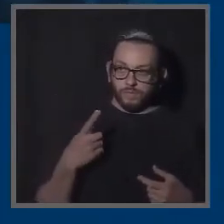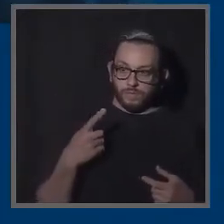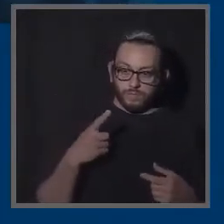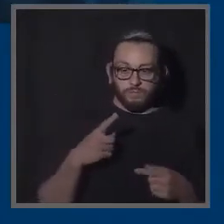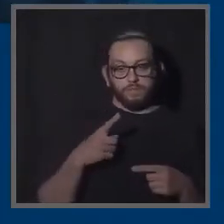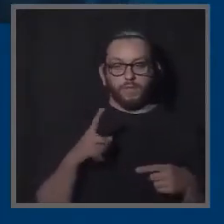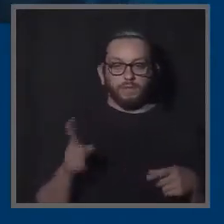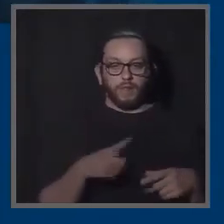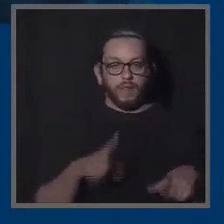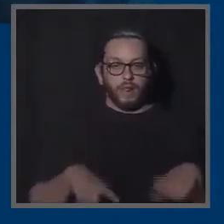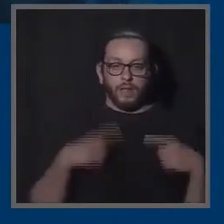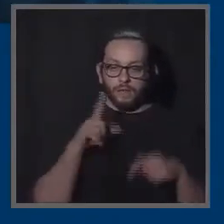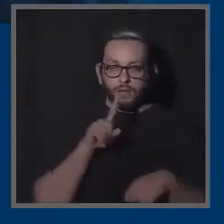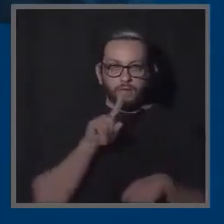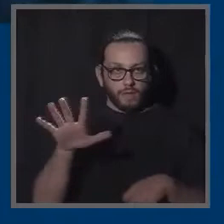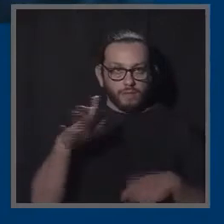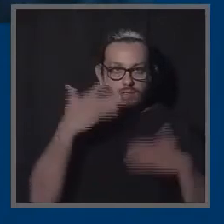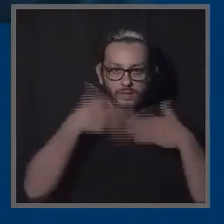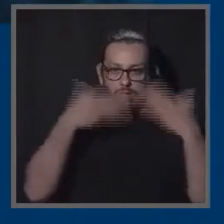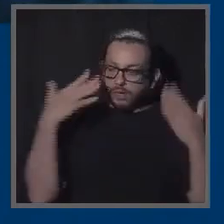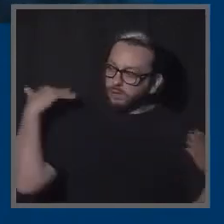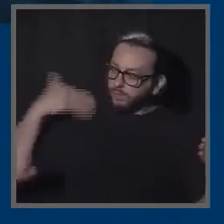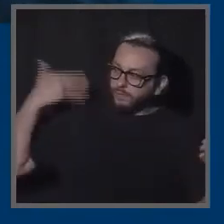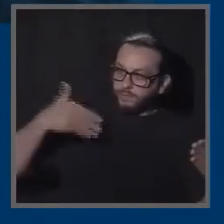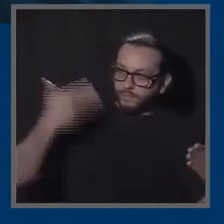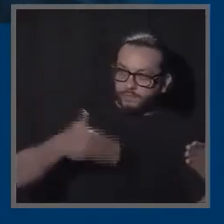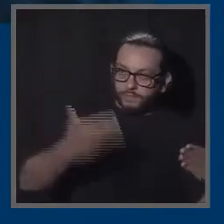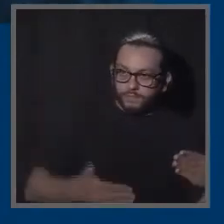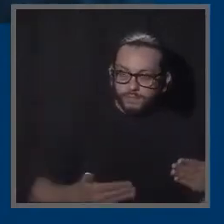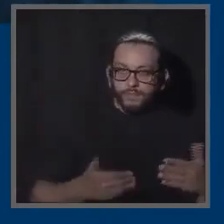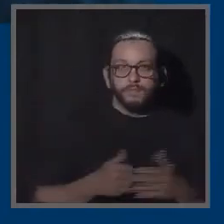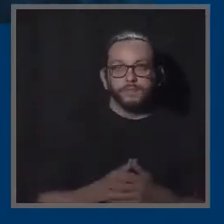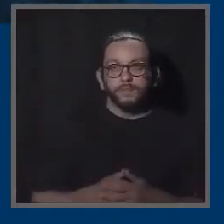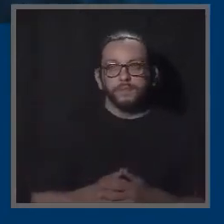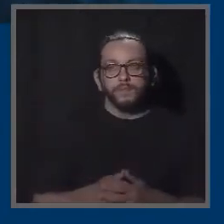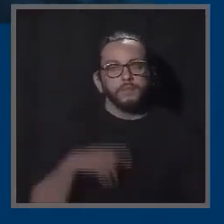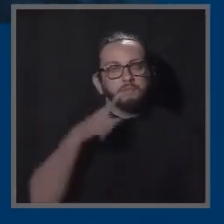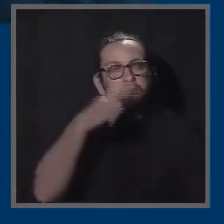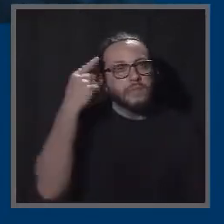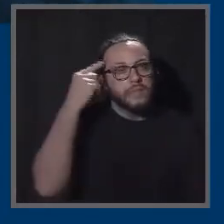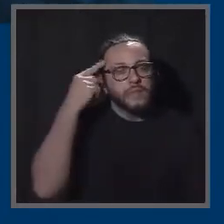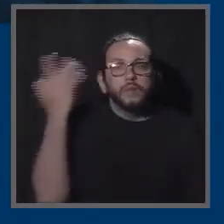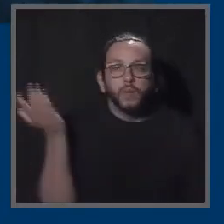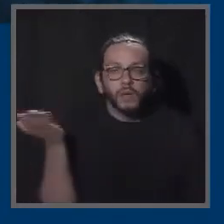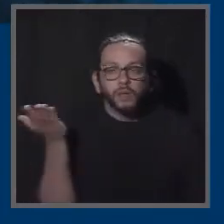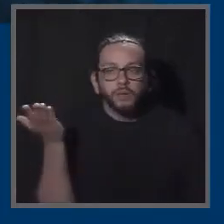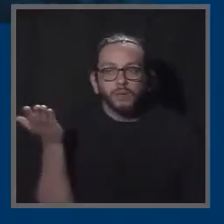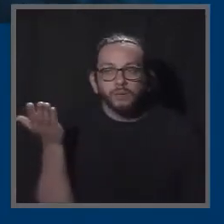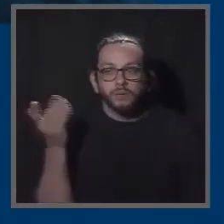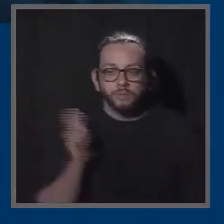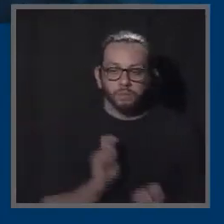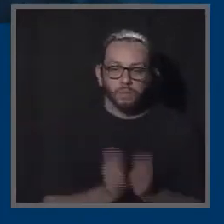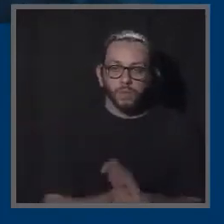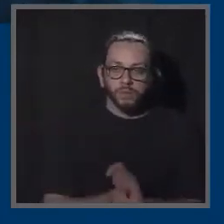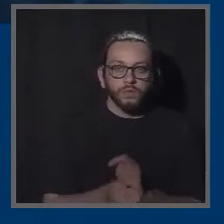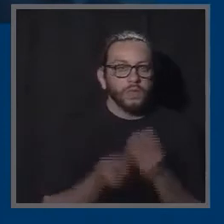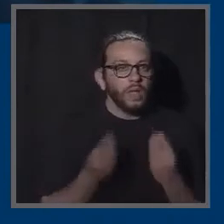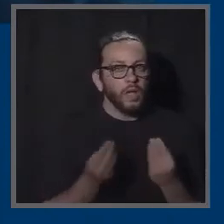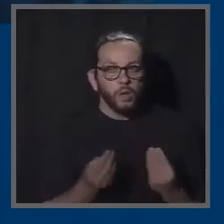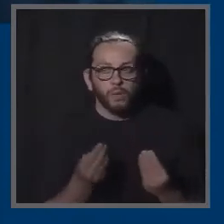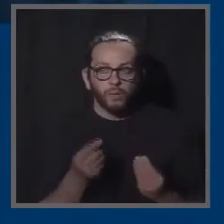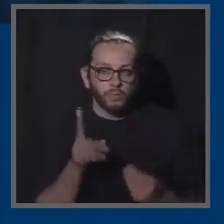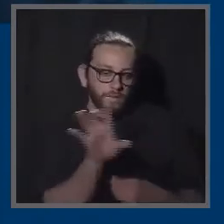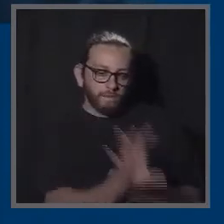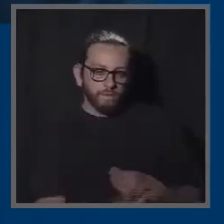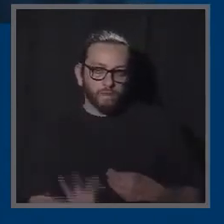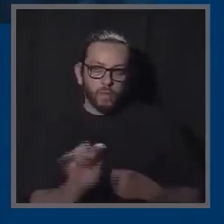Hugo, that what do you think the changes have been in relation to the way we understand the